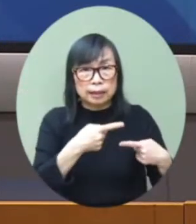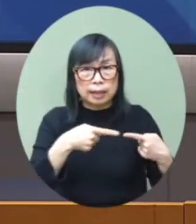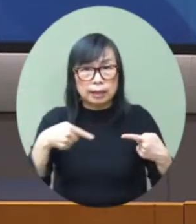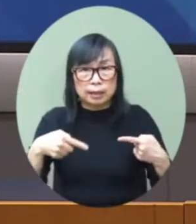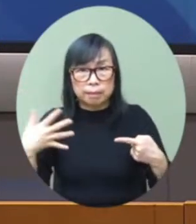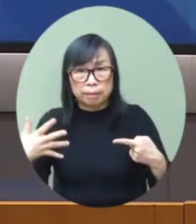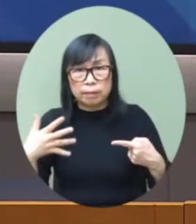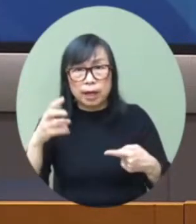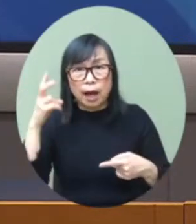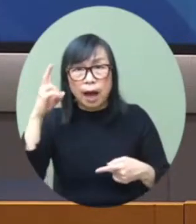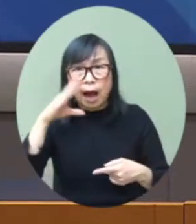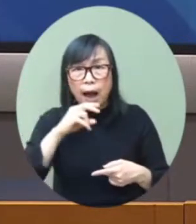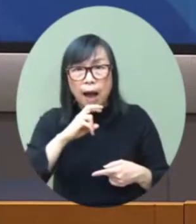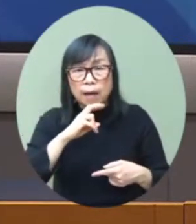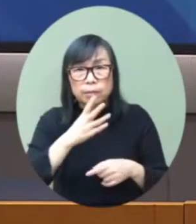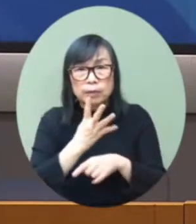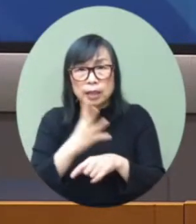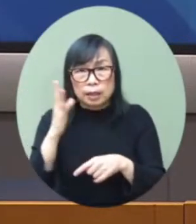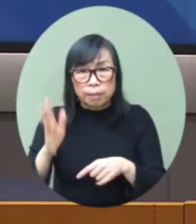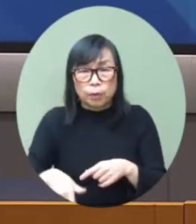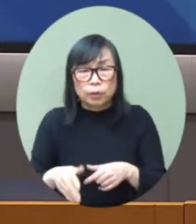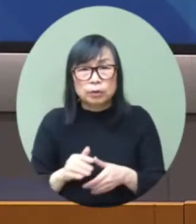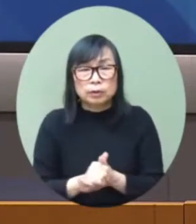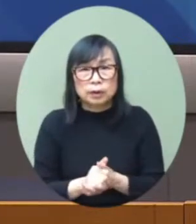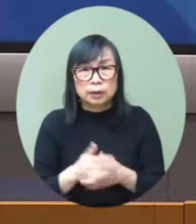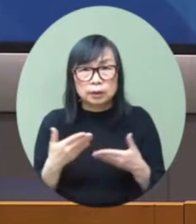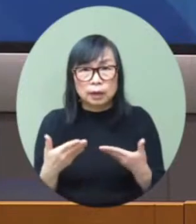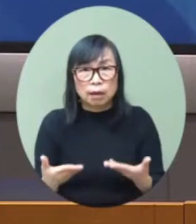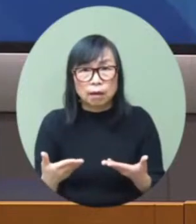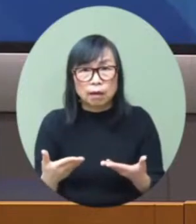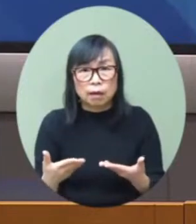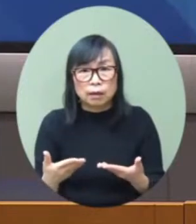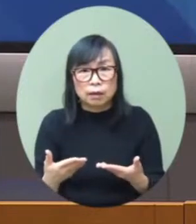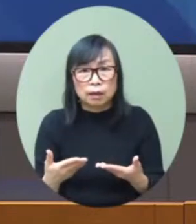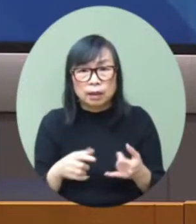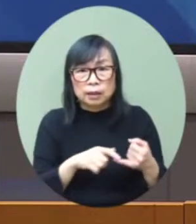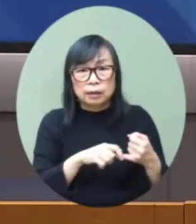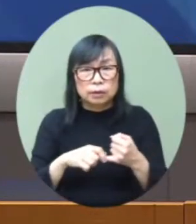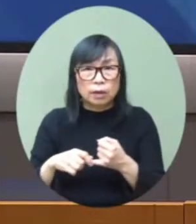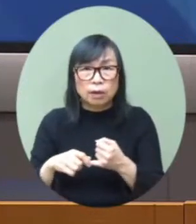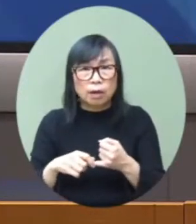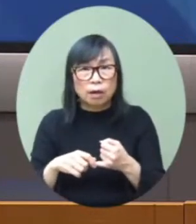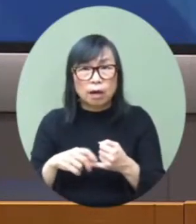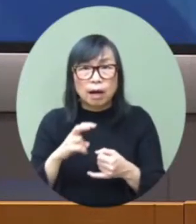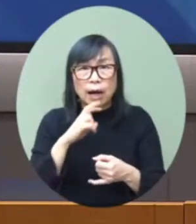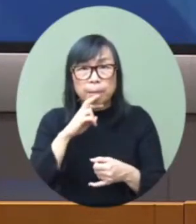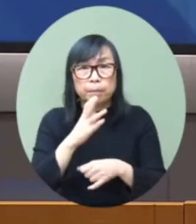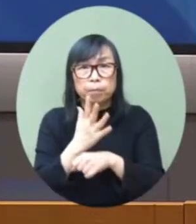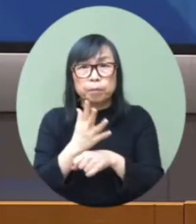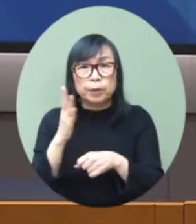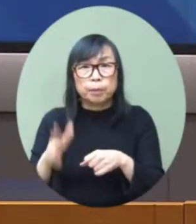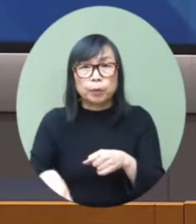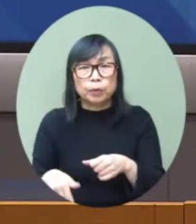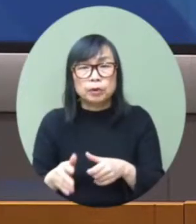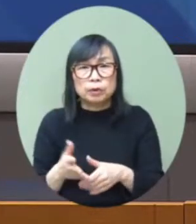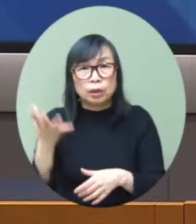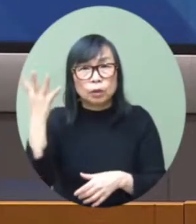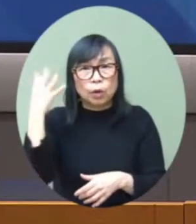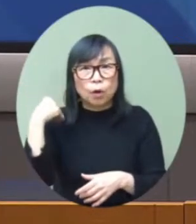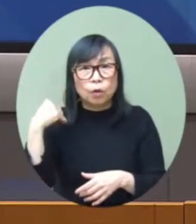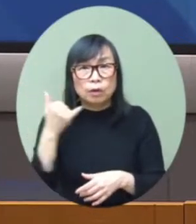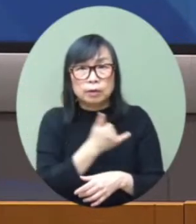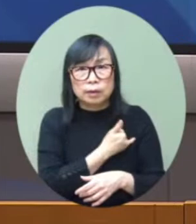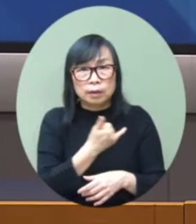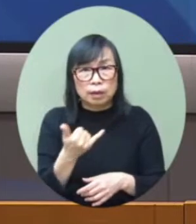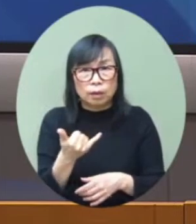it was Monday to Friday, morning till 4:30 in the afternoon. We have now extended it to 5:30